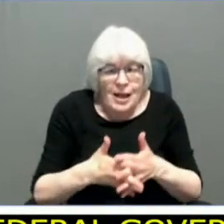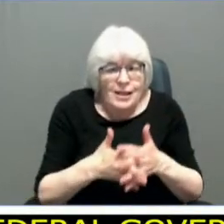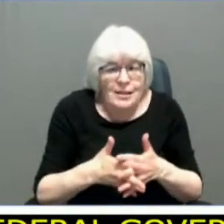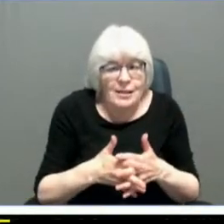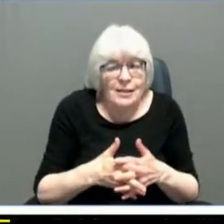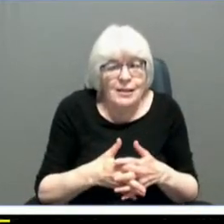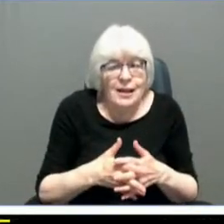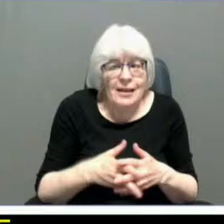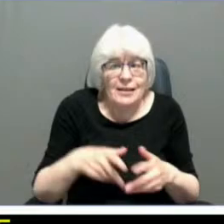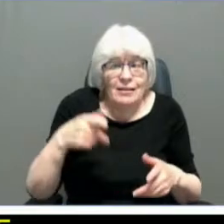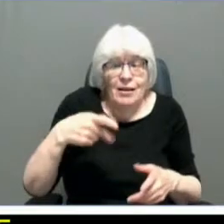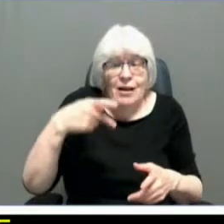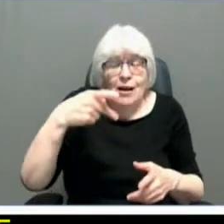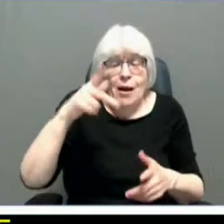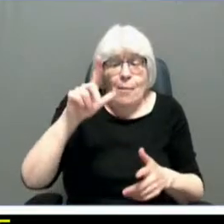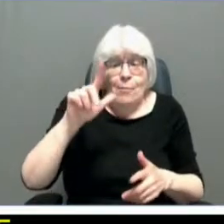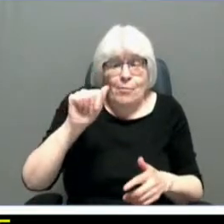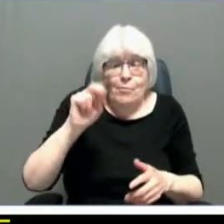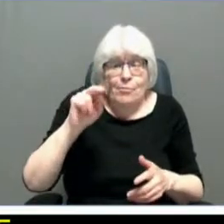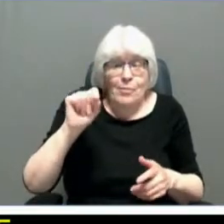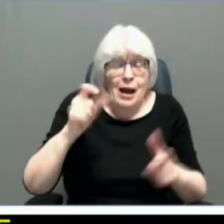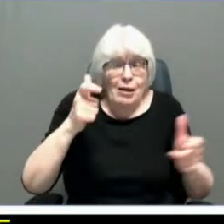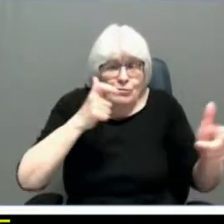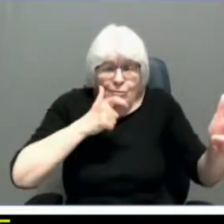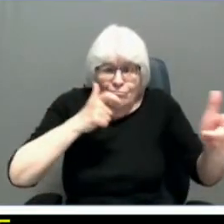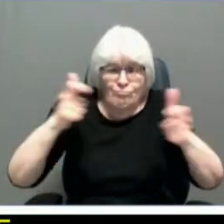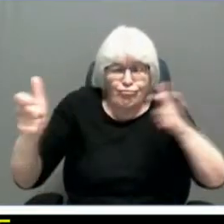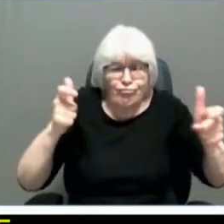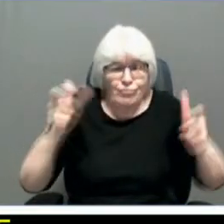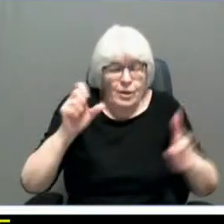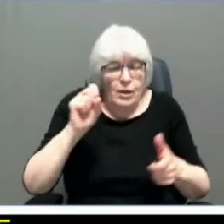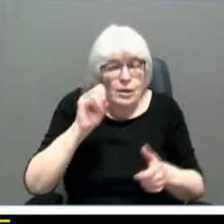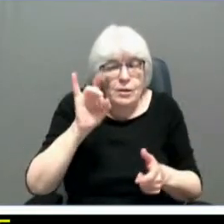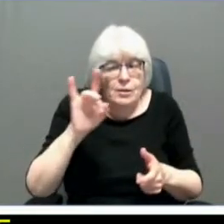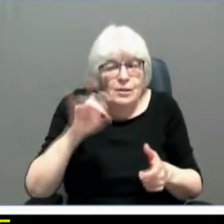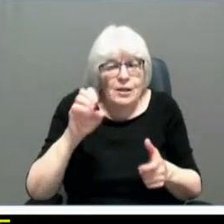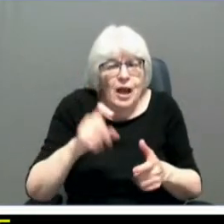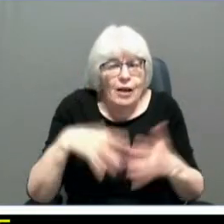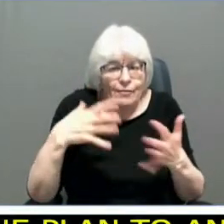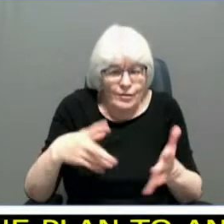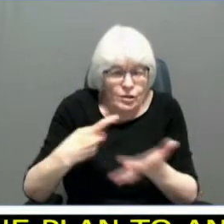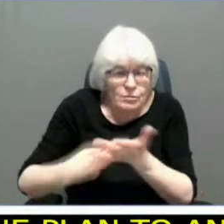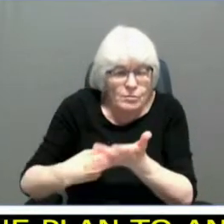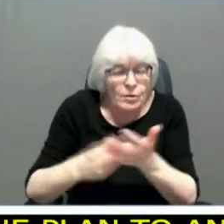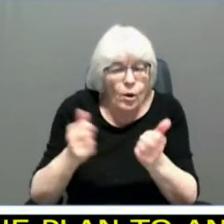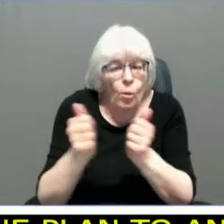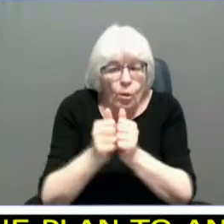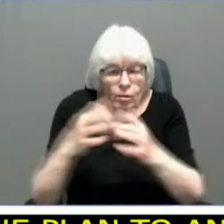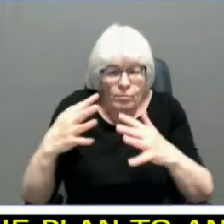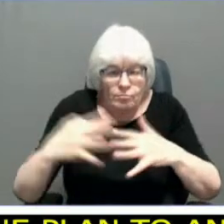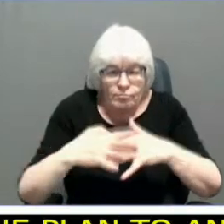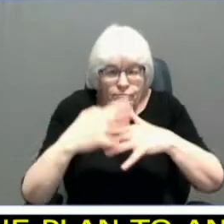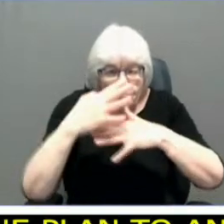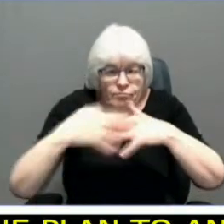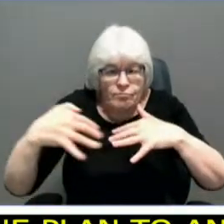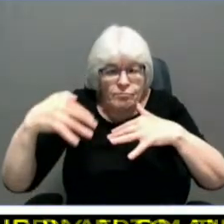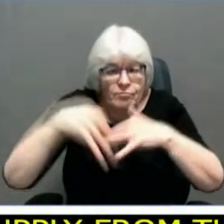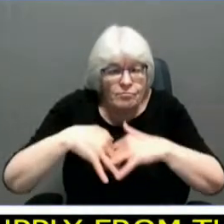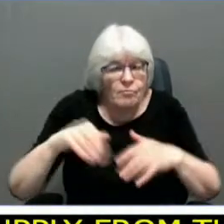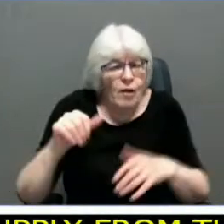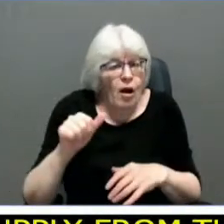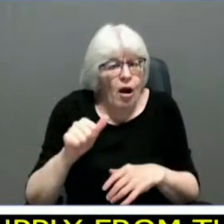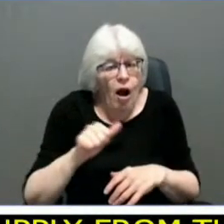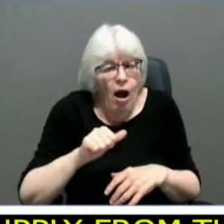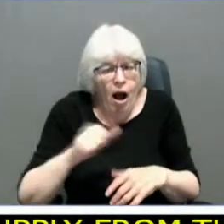meetings, just preliminary discussions with First Nations, preliminary discussions with other developers in the region that have looked at our